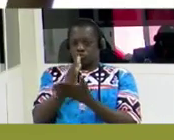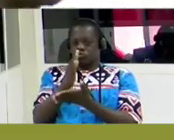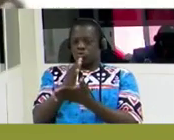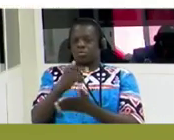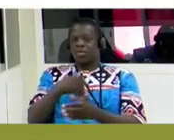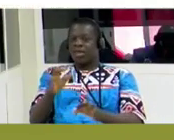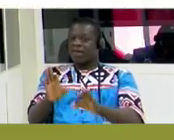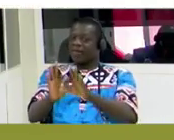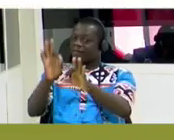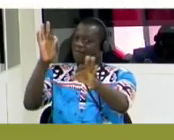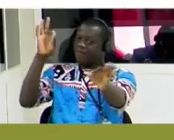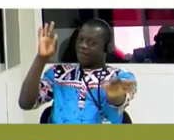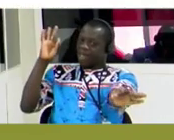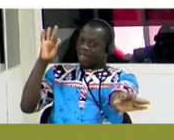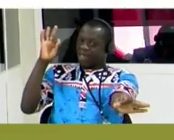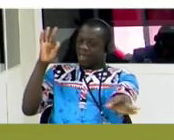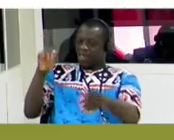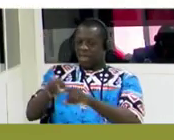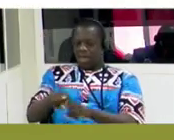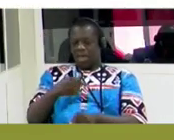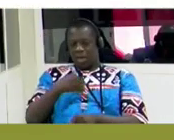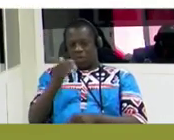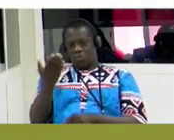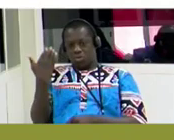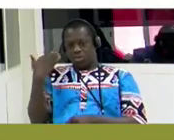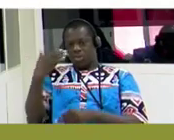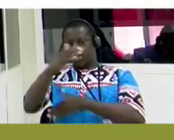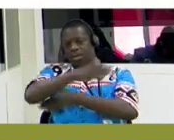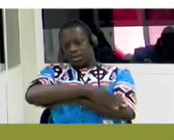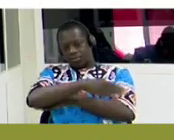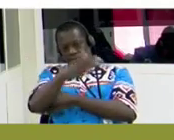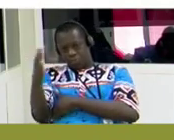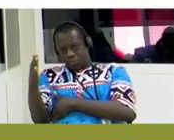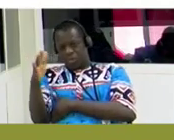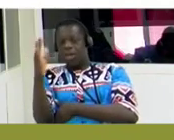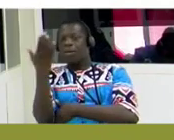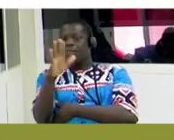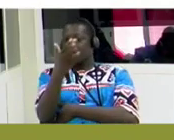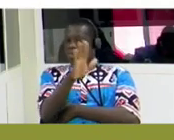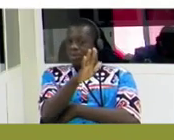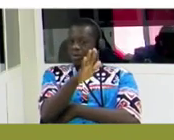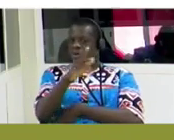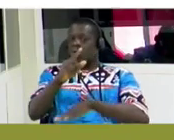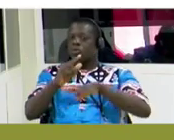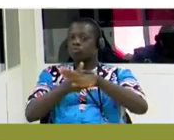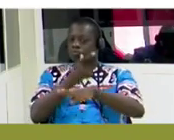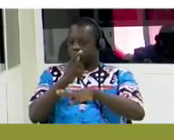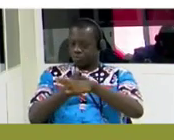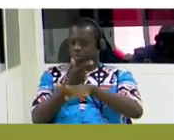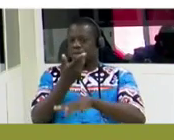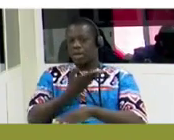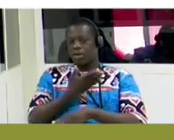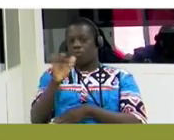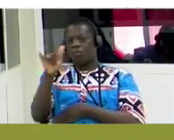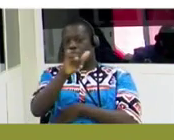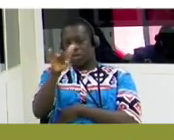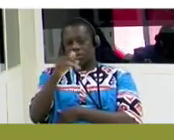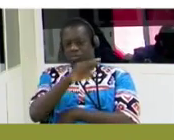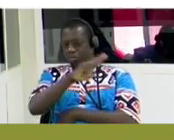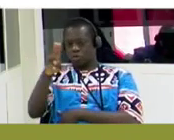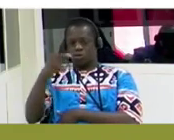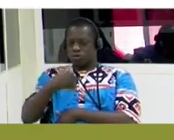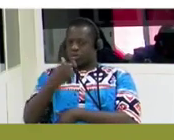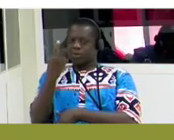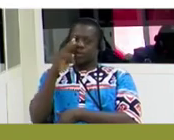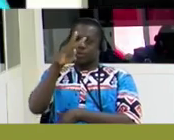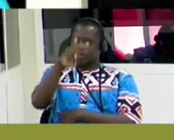at the gate, and he was here. Maybe that's what I said. Maybe he can sustain injuries, which I will not see.